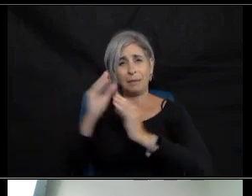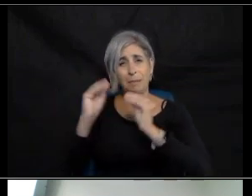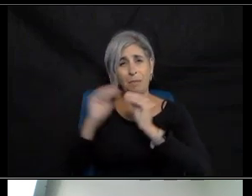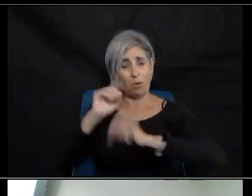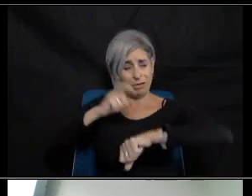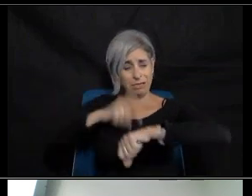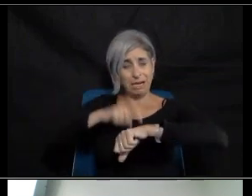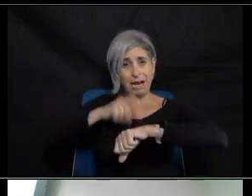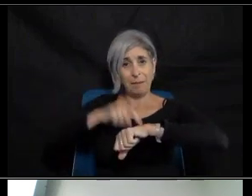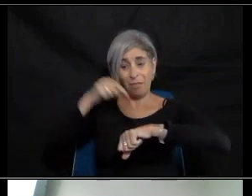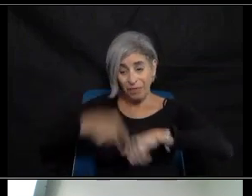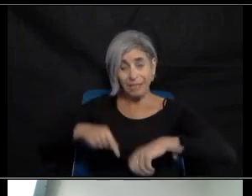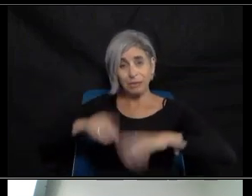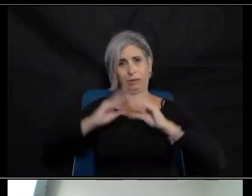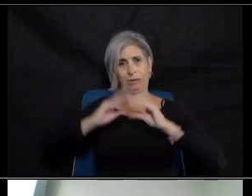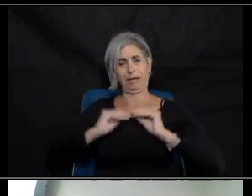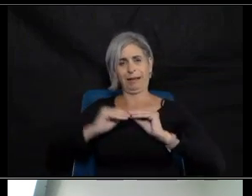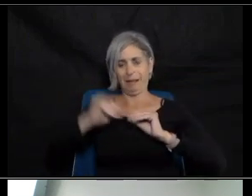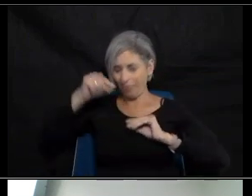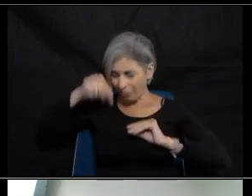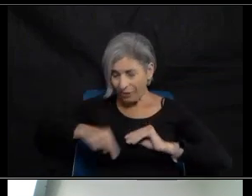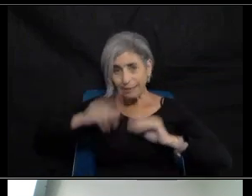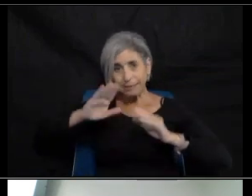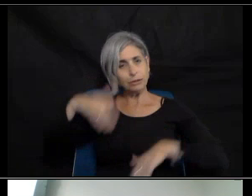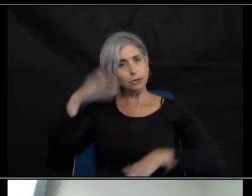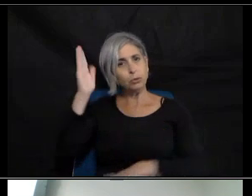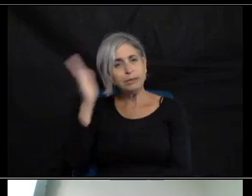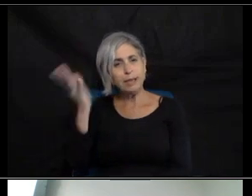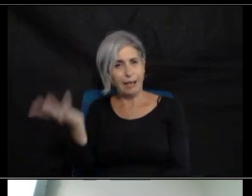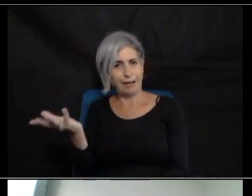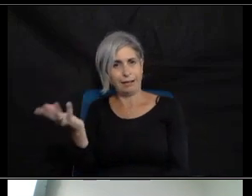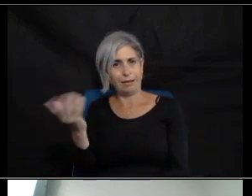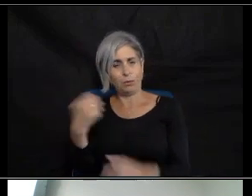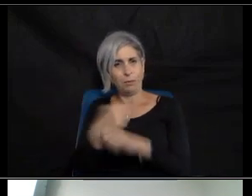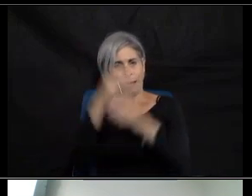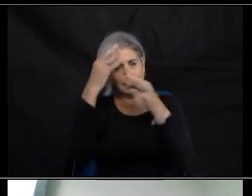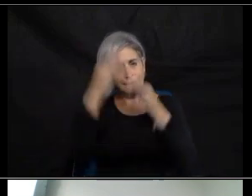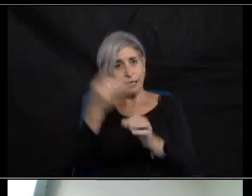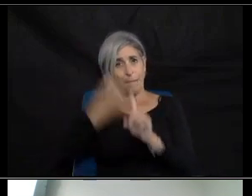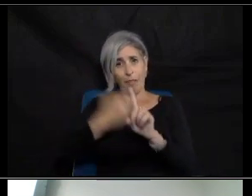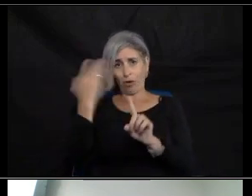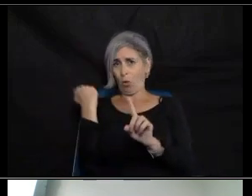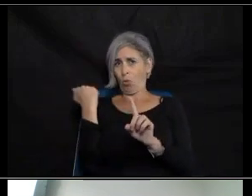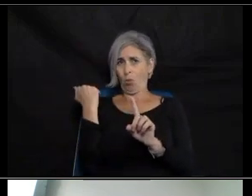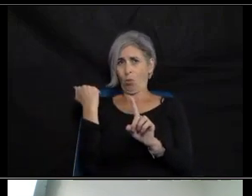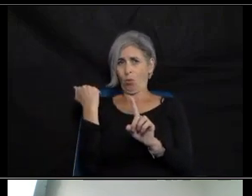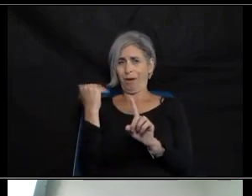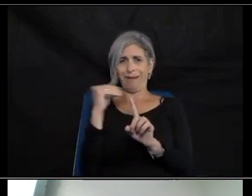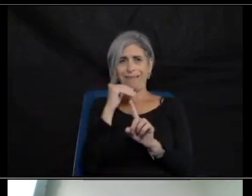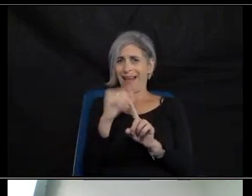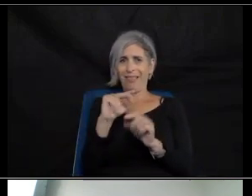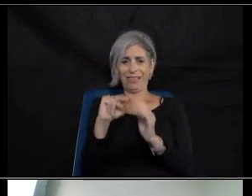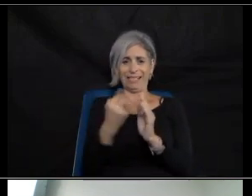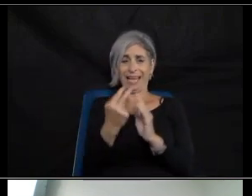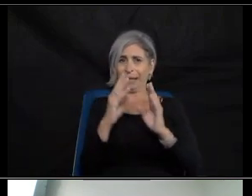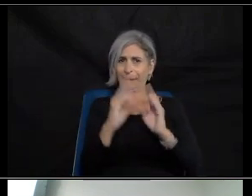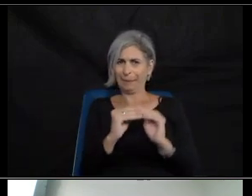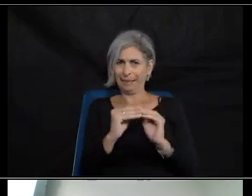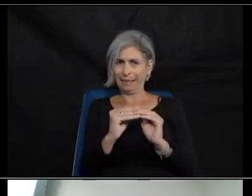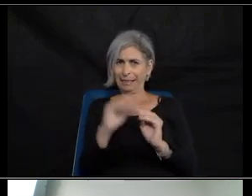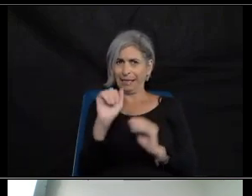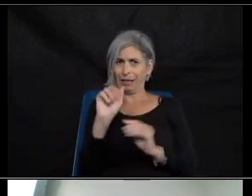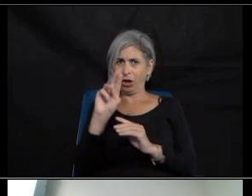when this was the meeting to present it. And we made this decision a month ago. We didn't make this decision at the second meeting in